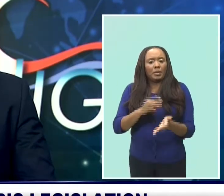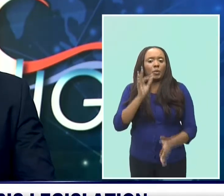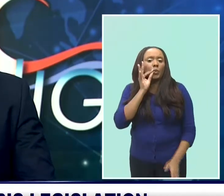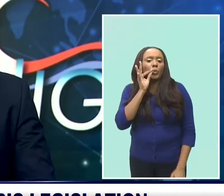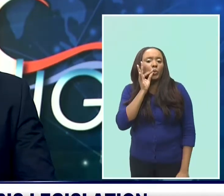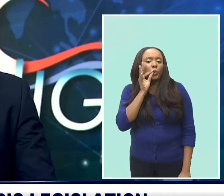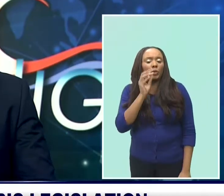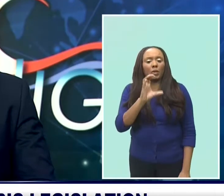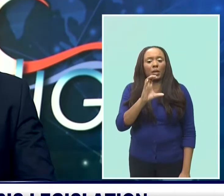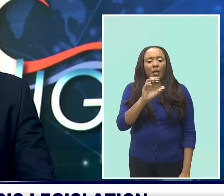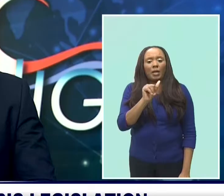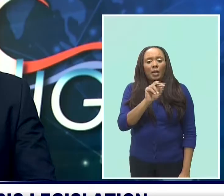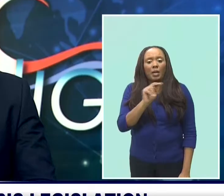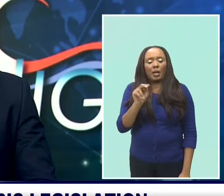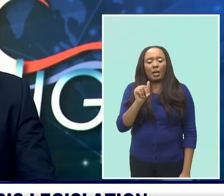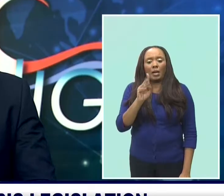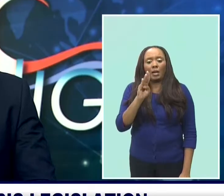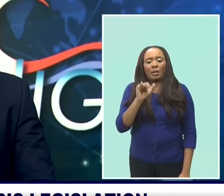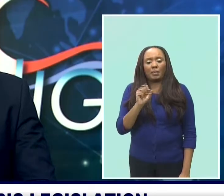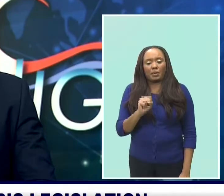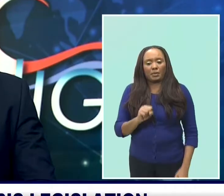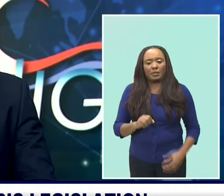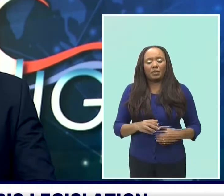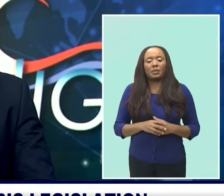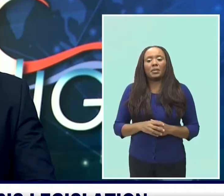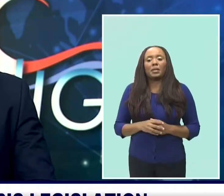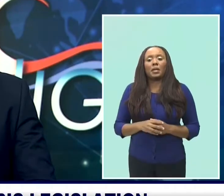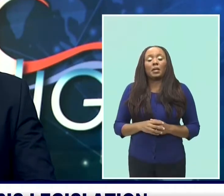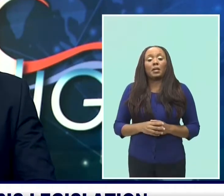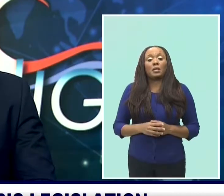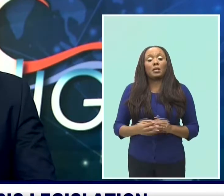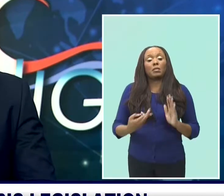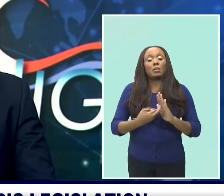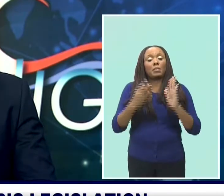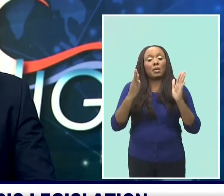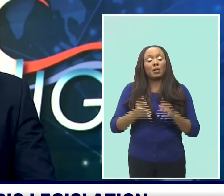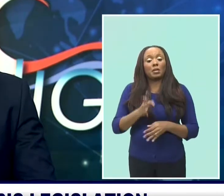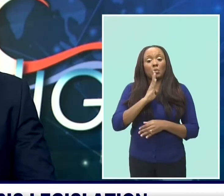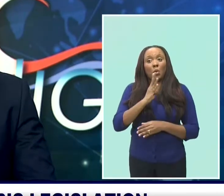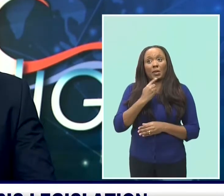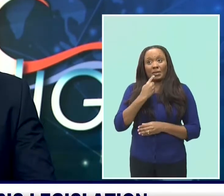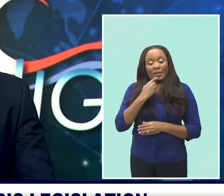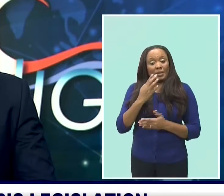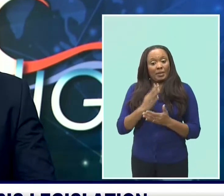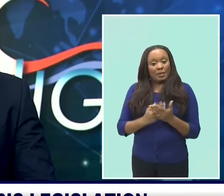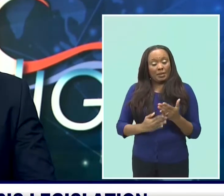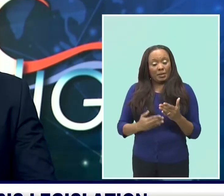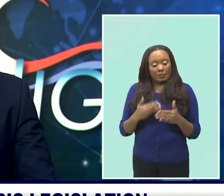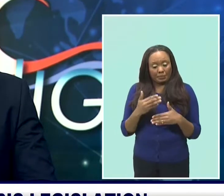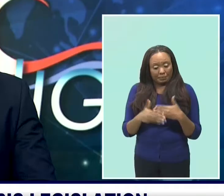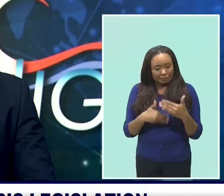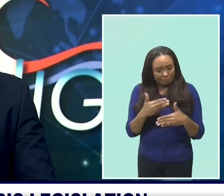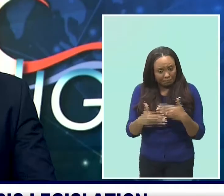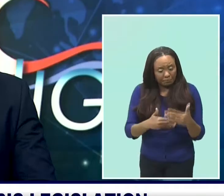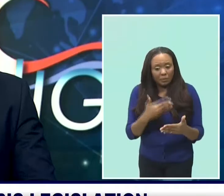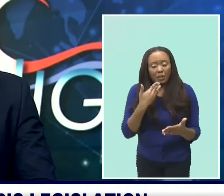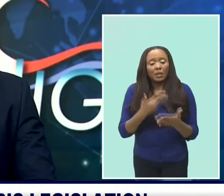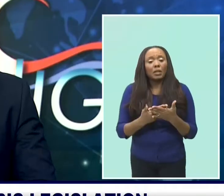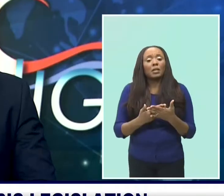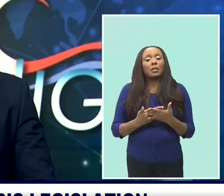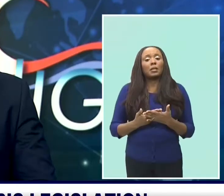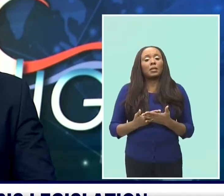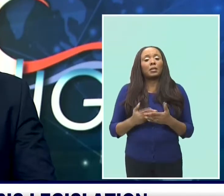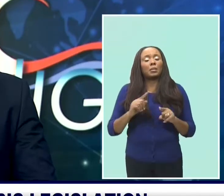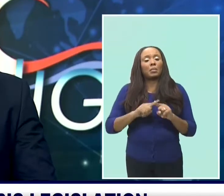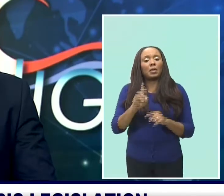briefing at the office of the opposition leader, PDP spokesperson Paul Gibson claimed certain critical advancements have been made, even though the